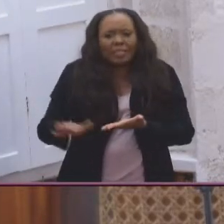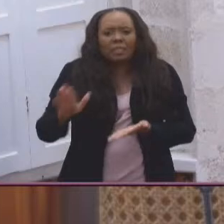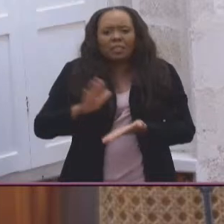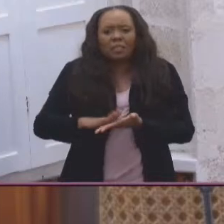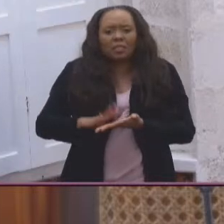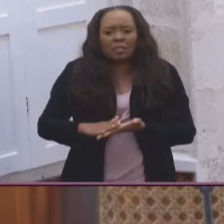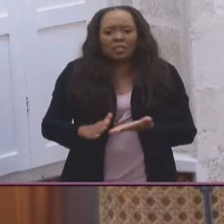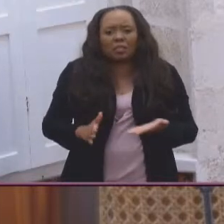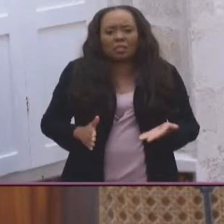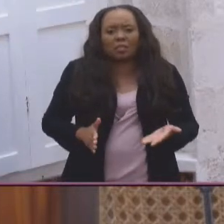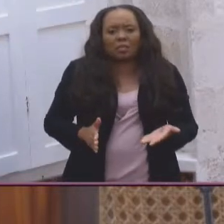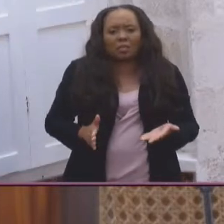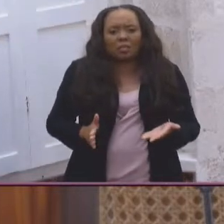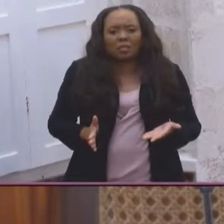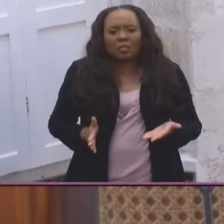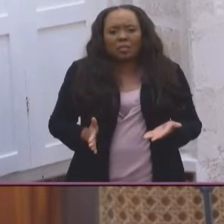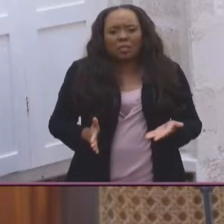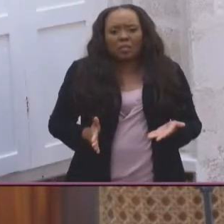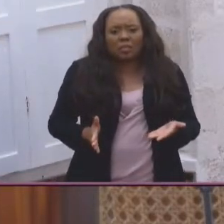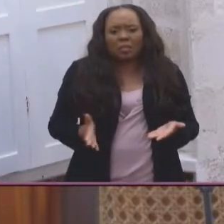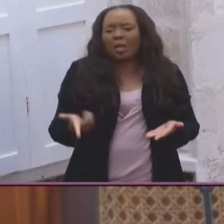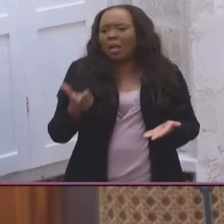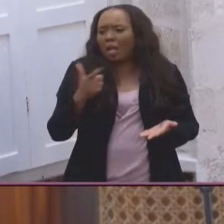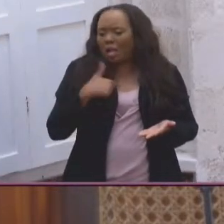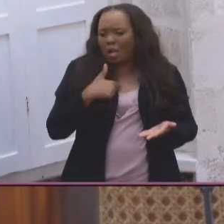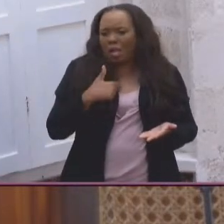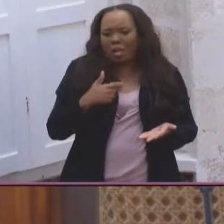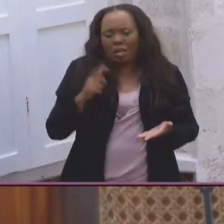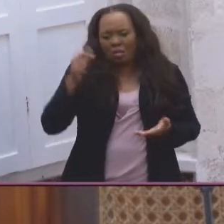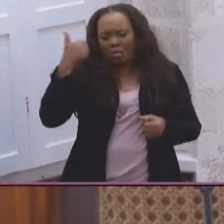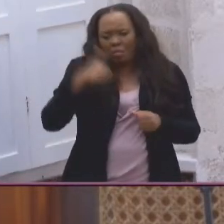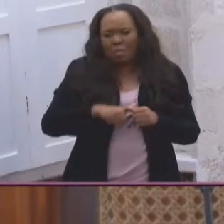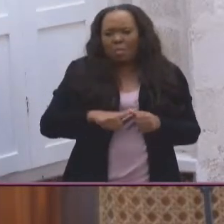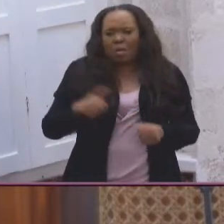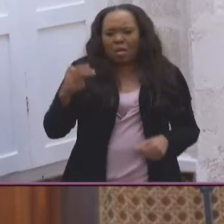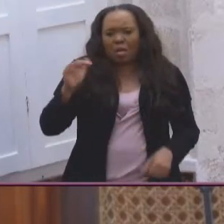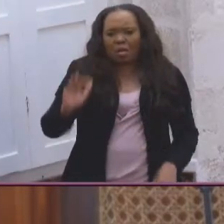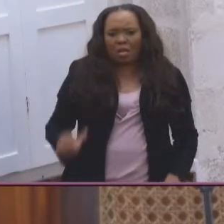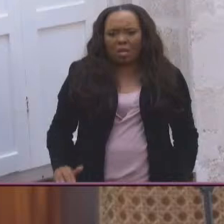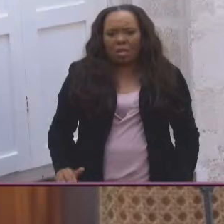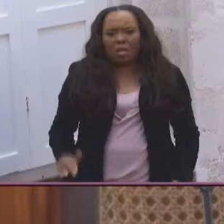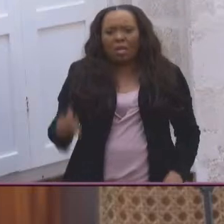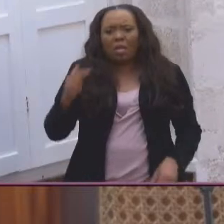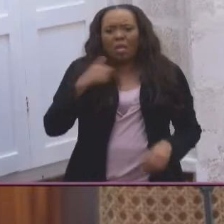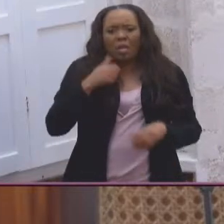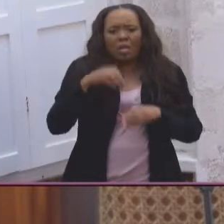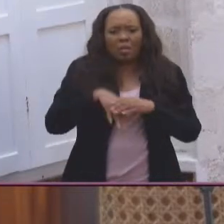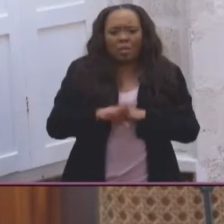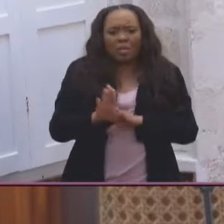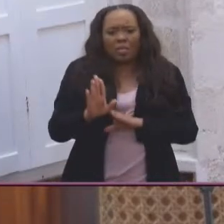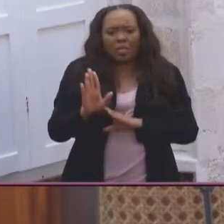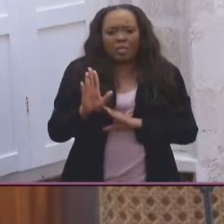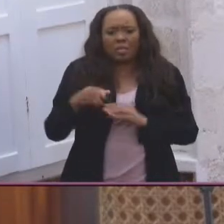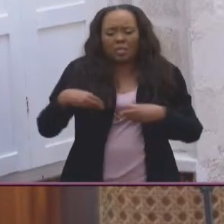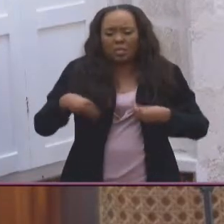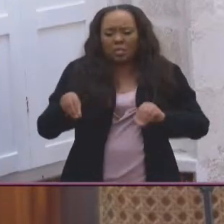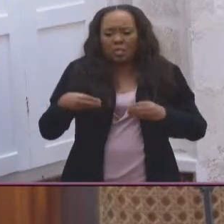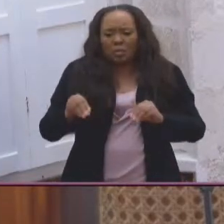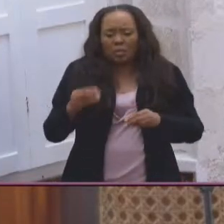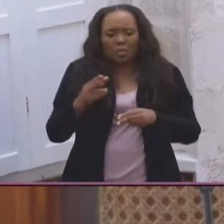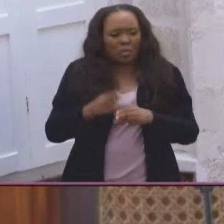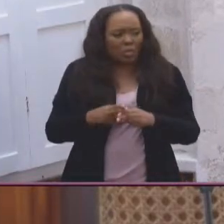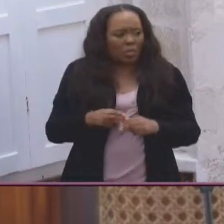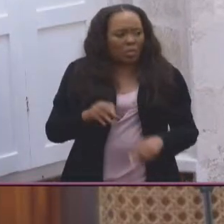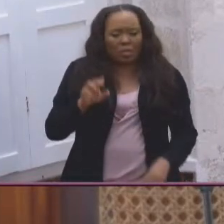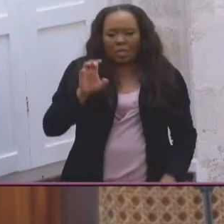I tell you where I was, you will know how long ago this was. I went in Annie Wilson with my mother. So, well, some people